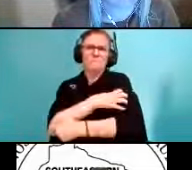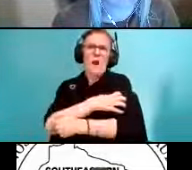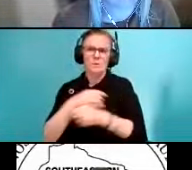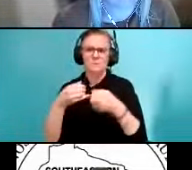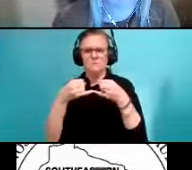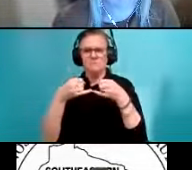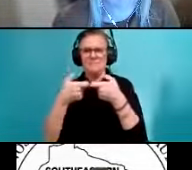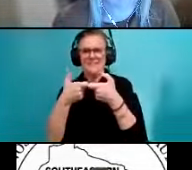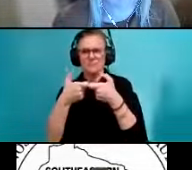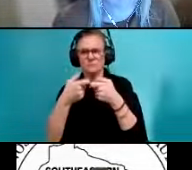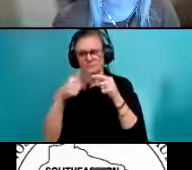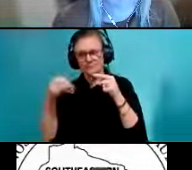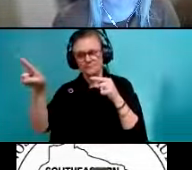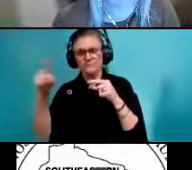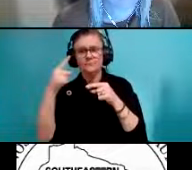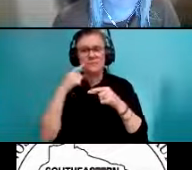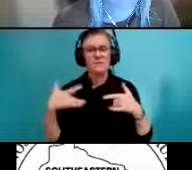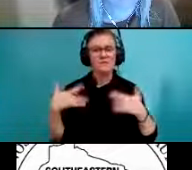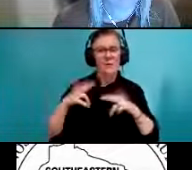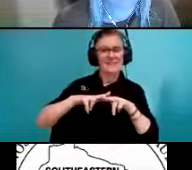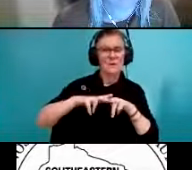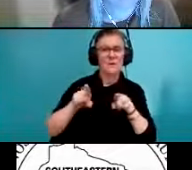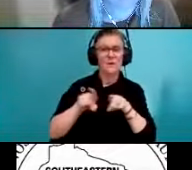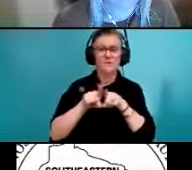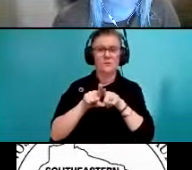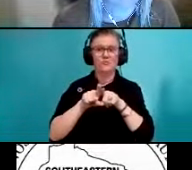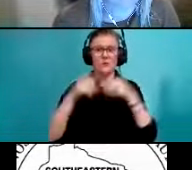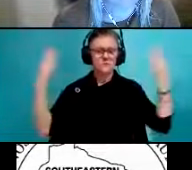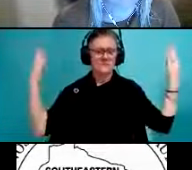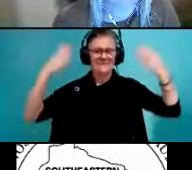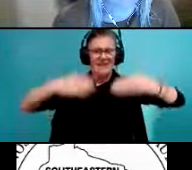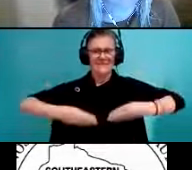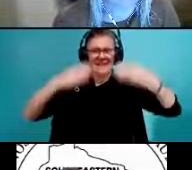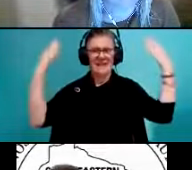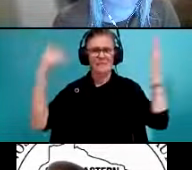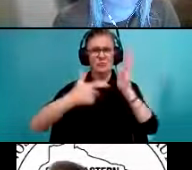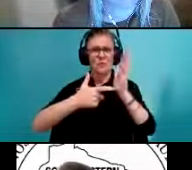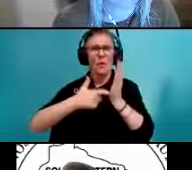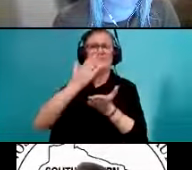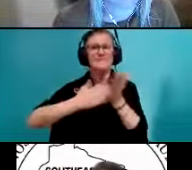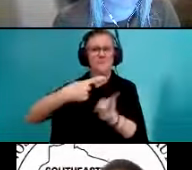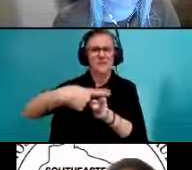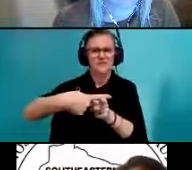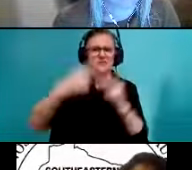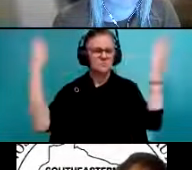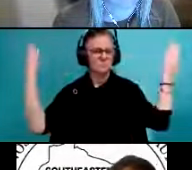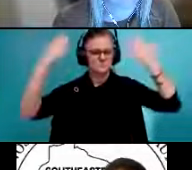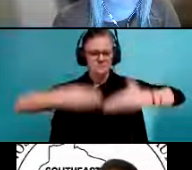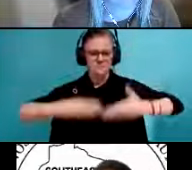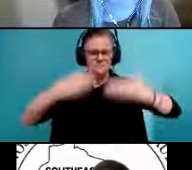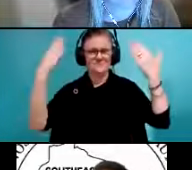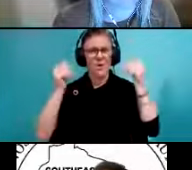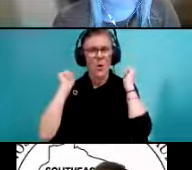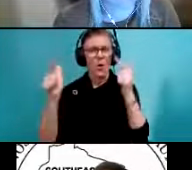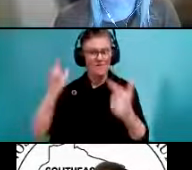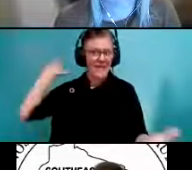options. In the case of light rail, there's also a safety gate that would be required at some intersections. So all of those things